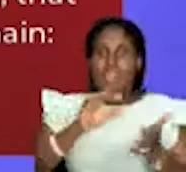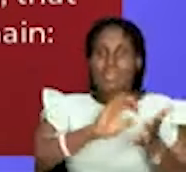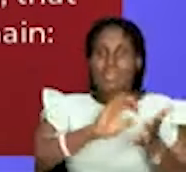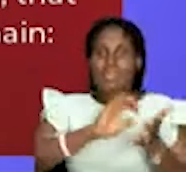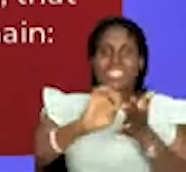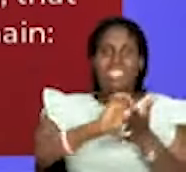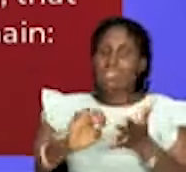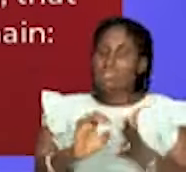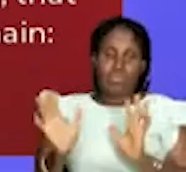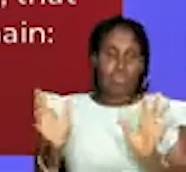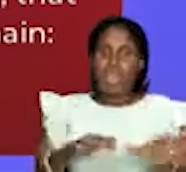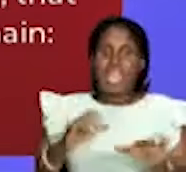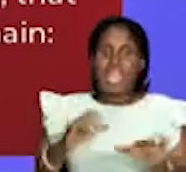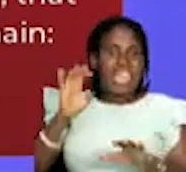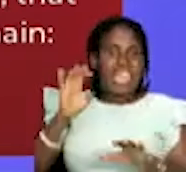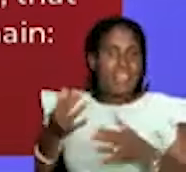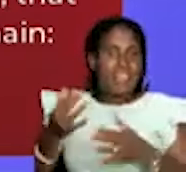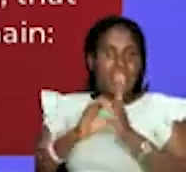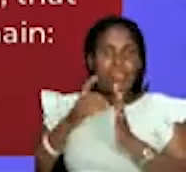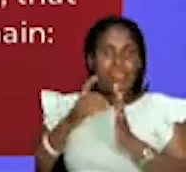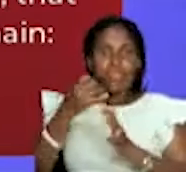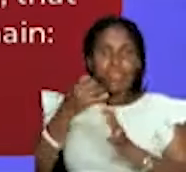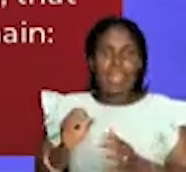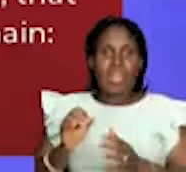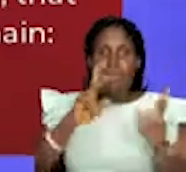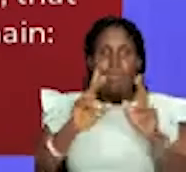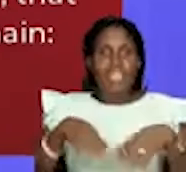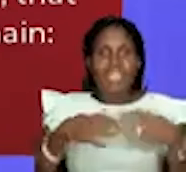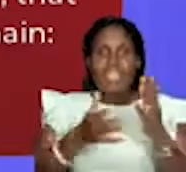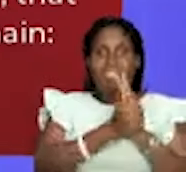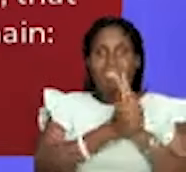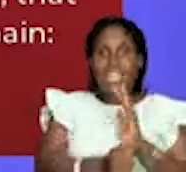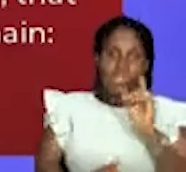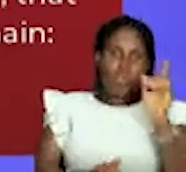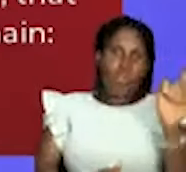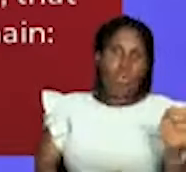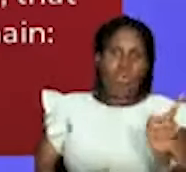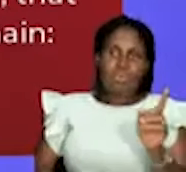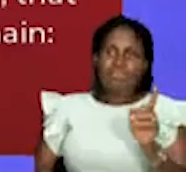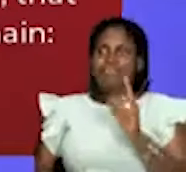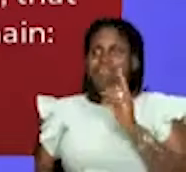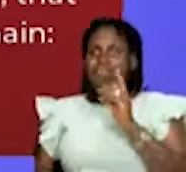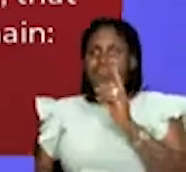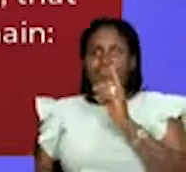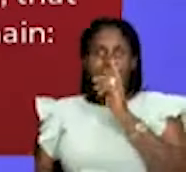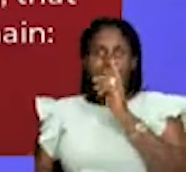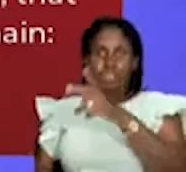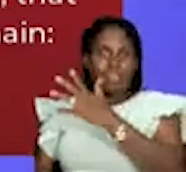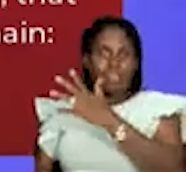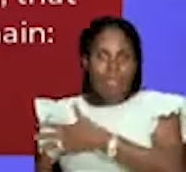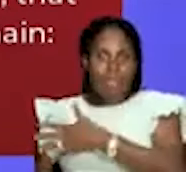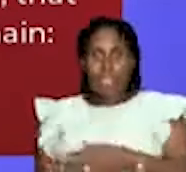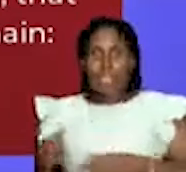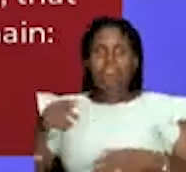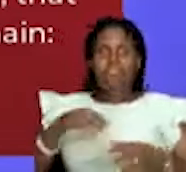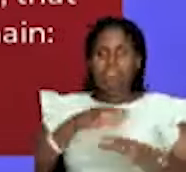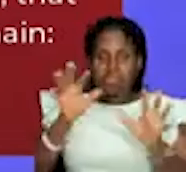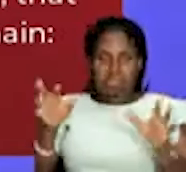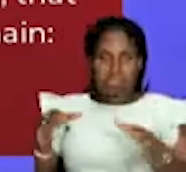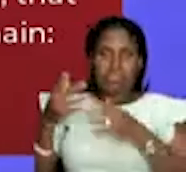another 2, and then the last one. 2 of them brought back results and they were commended. Well done, thou good and